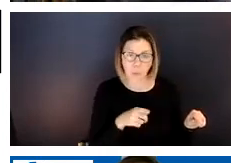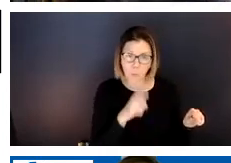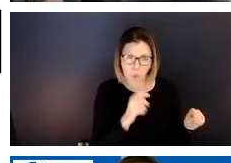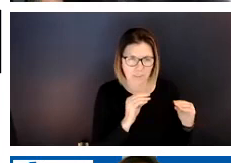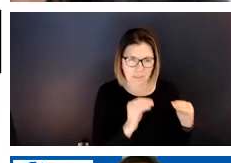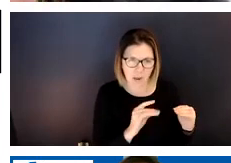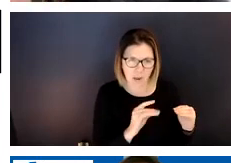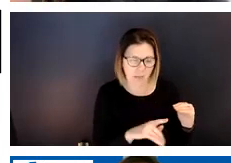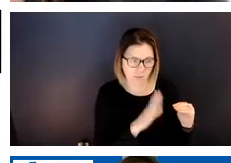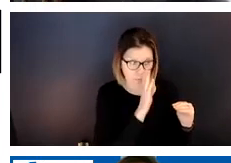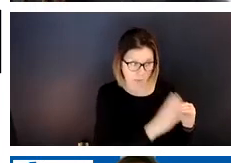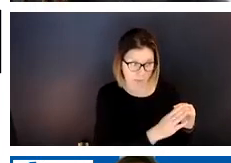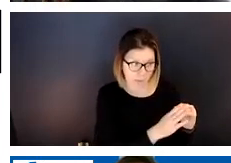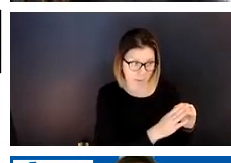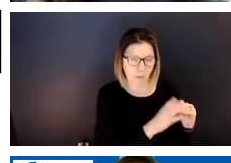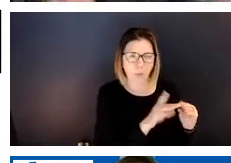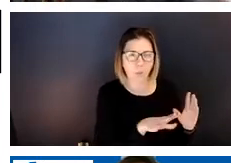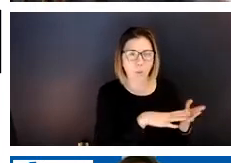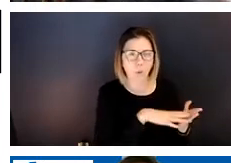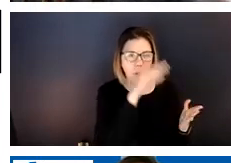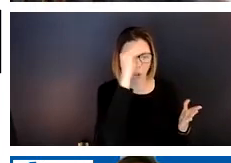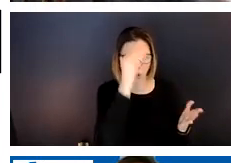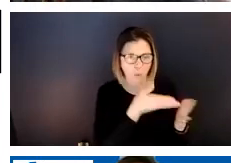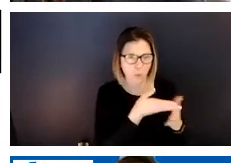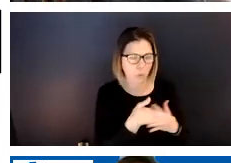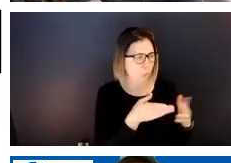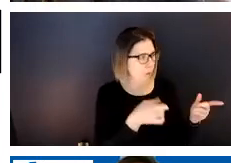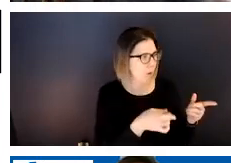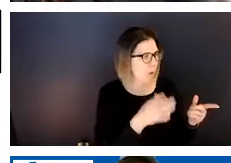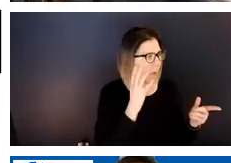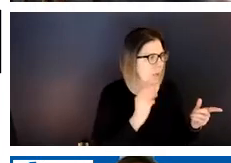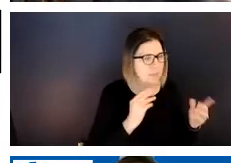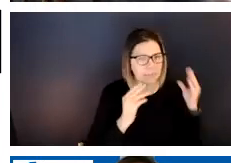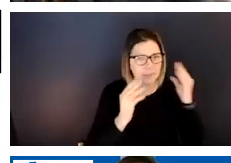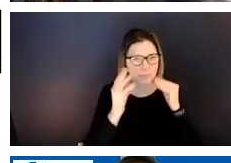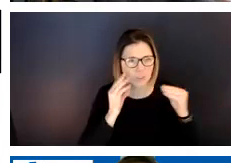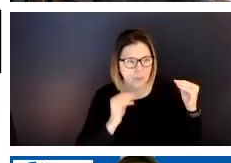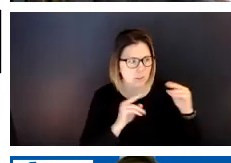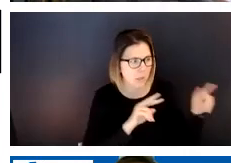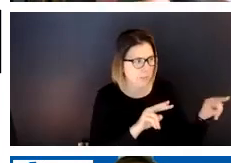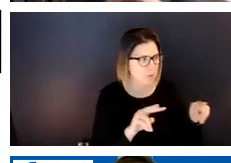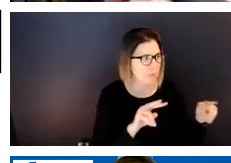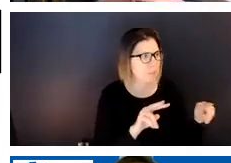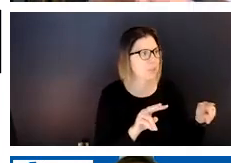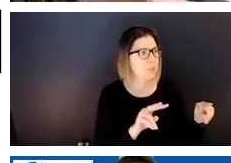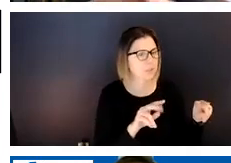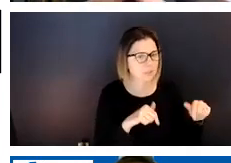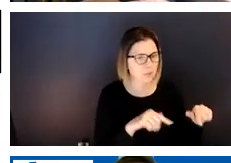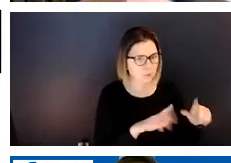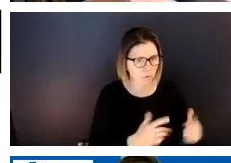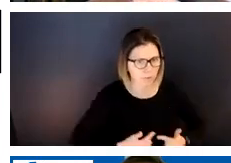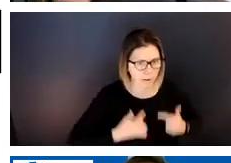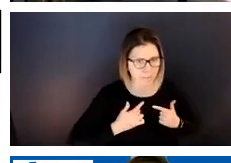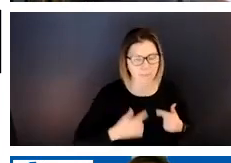that directly. You learned that through your previous experiences and observations. But